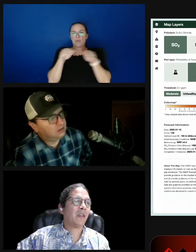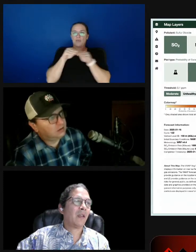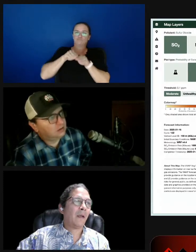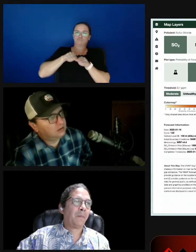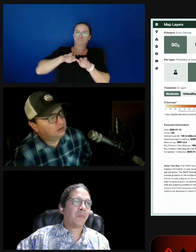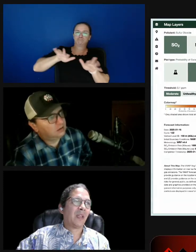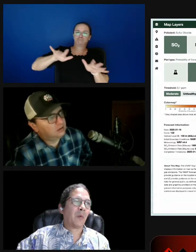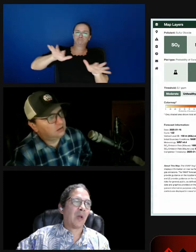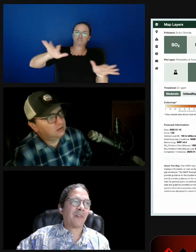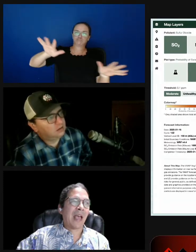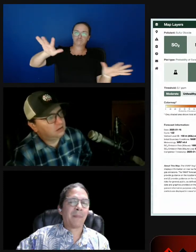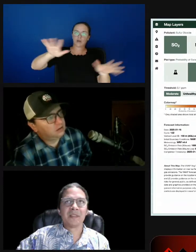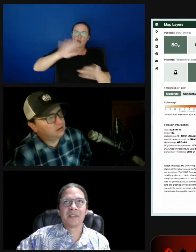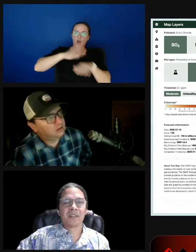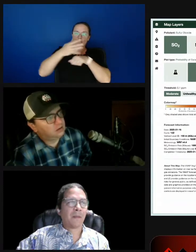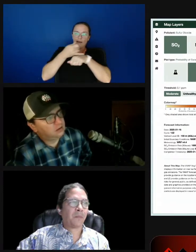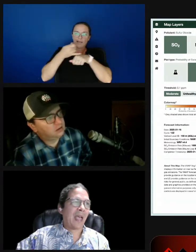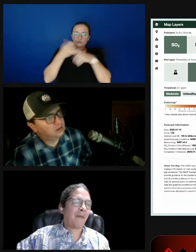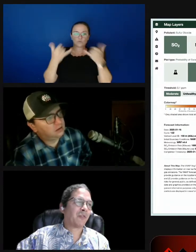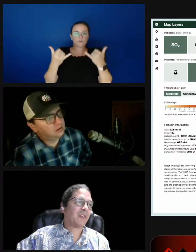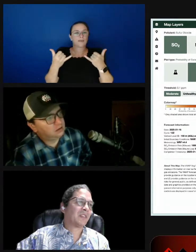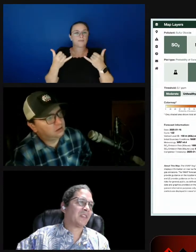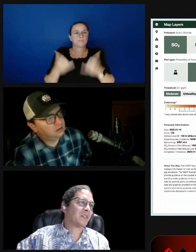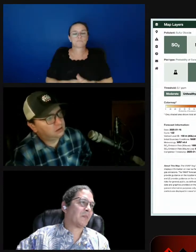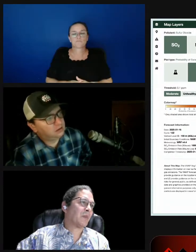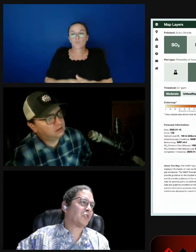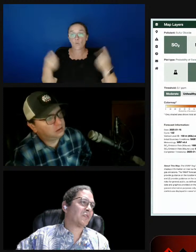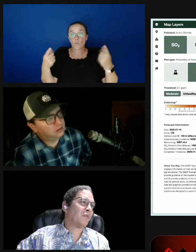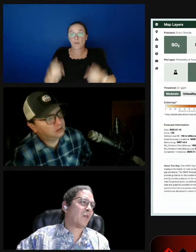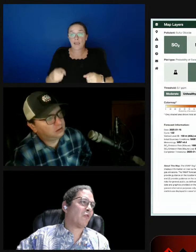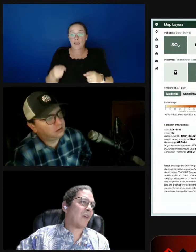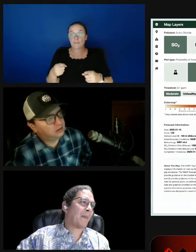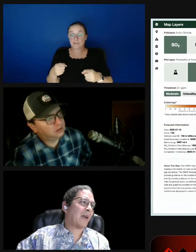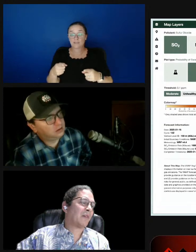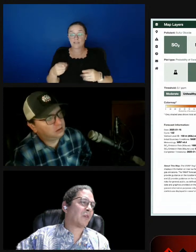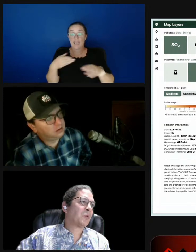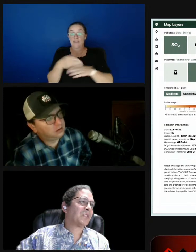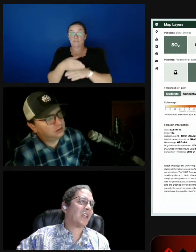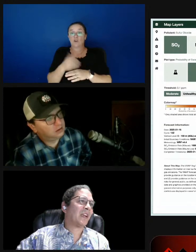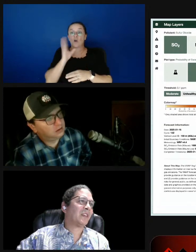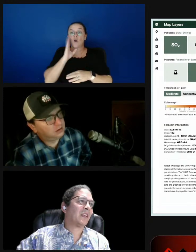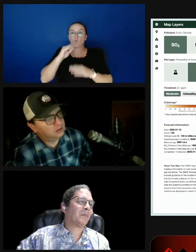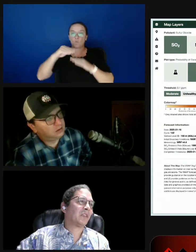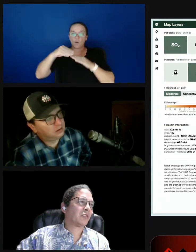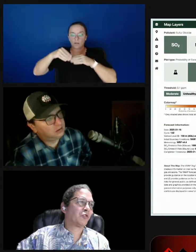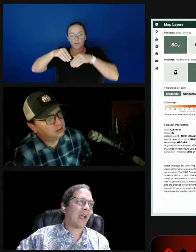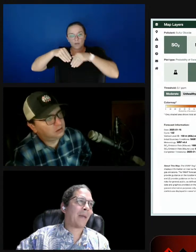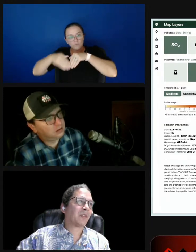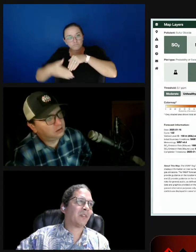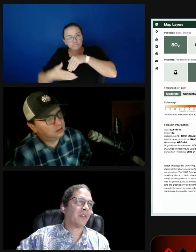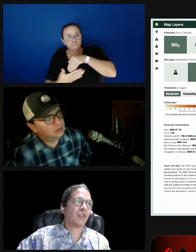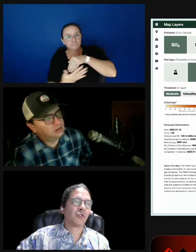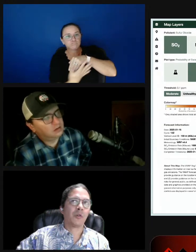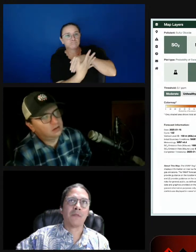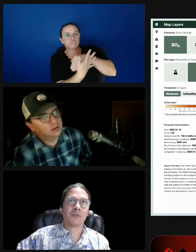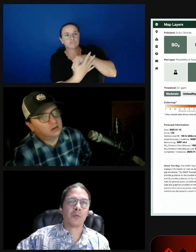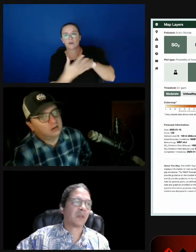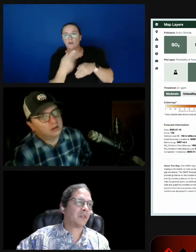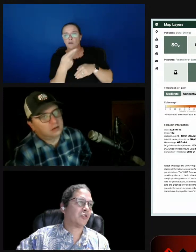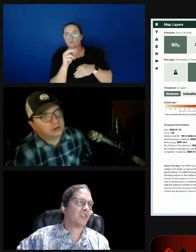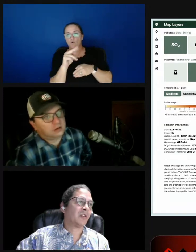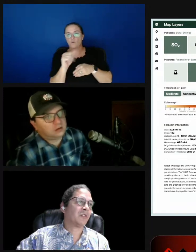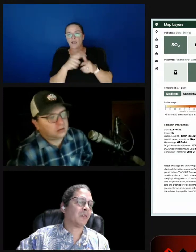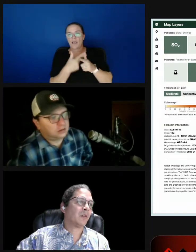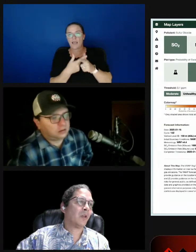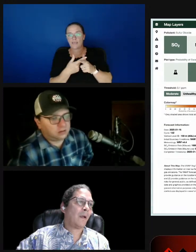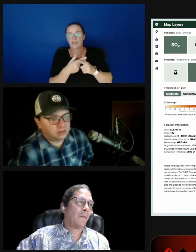today. And what often happens after this is much of this fog will wrap around the Kona side and be trapped on the onshore, offshore wind